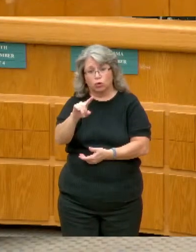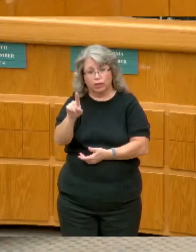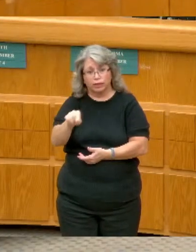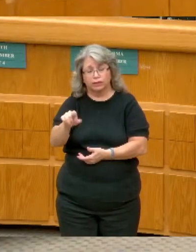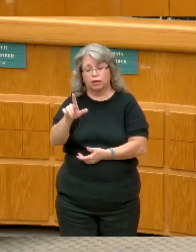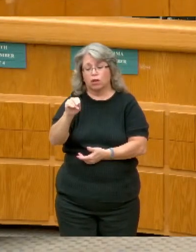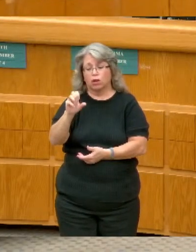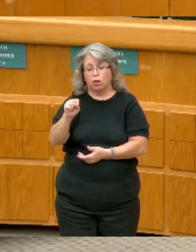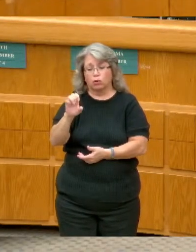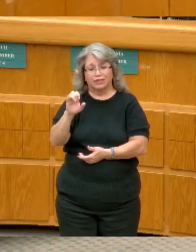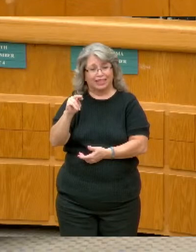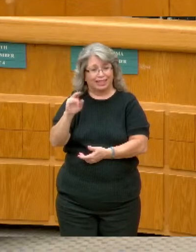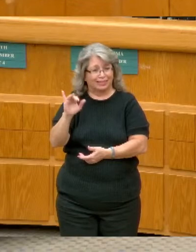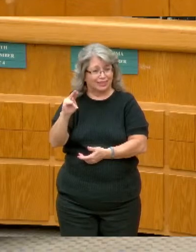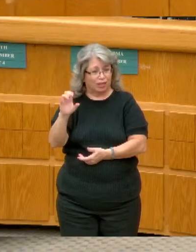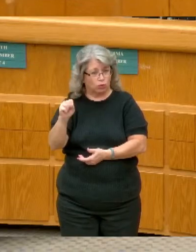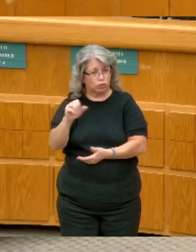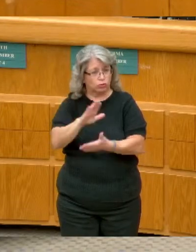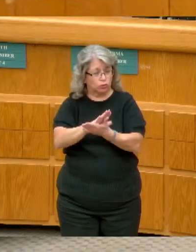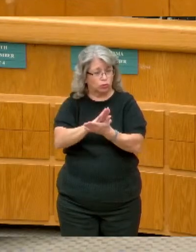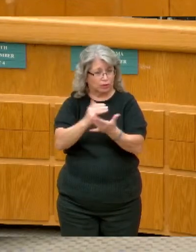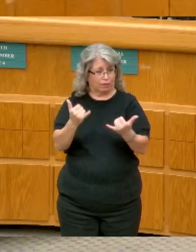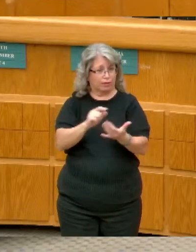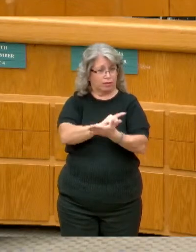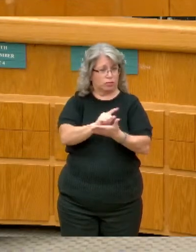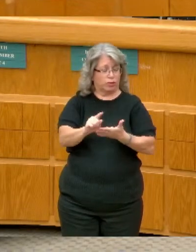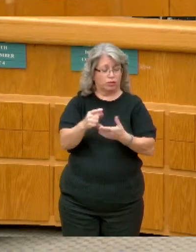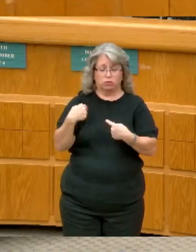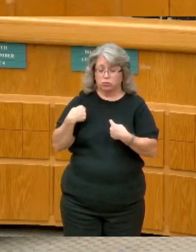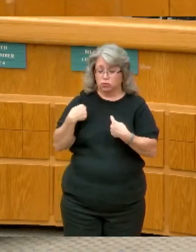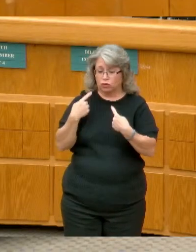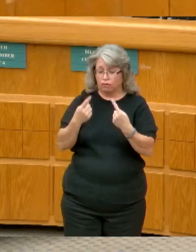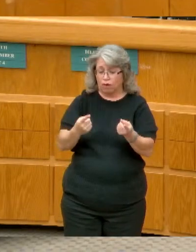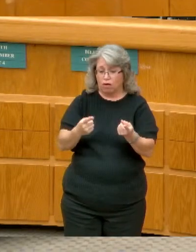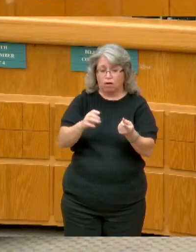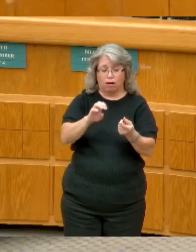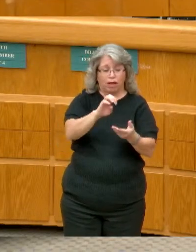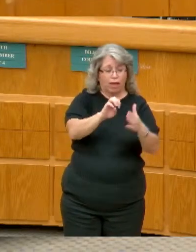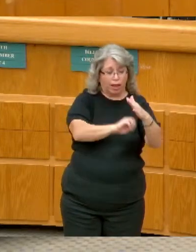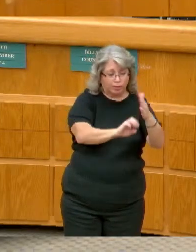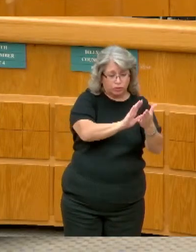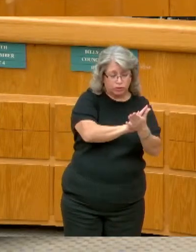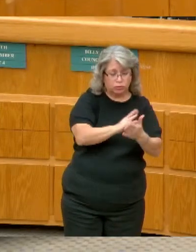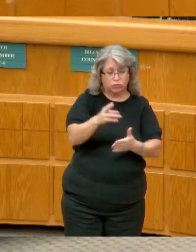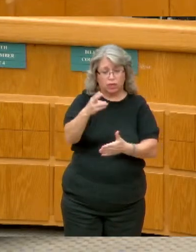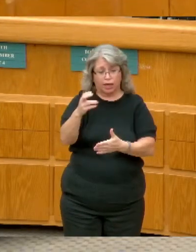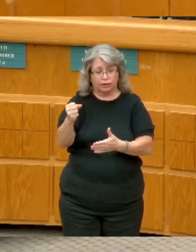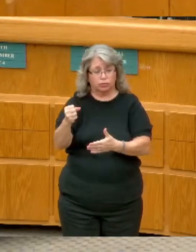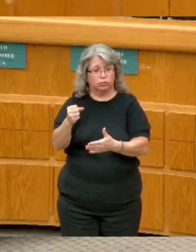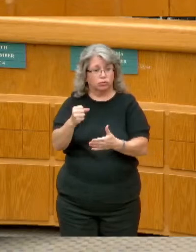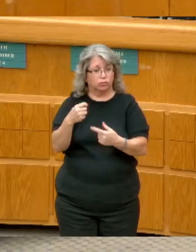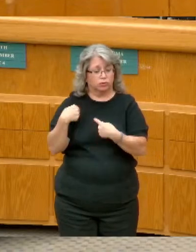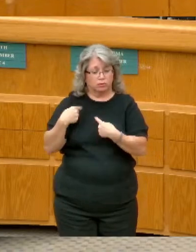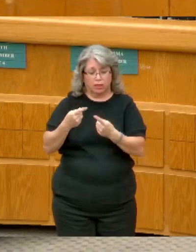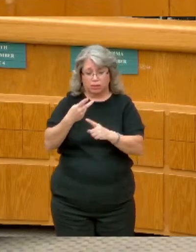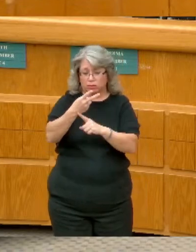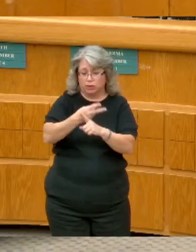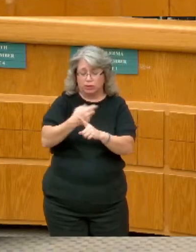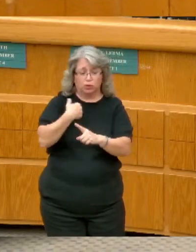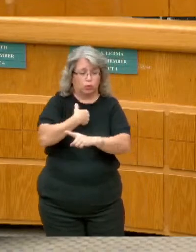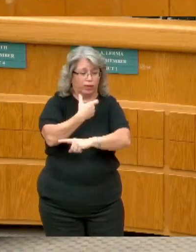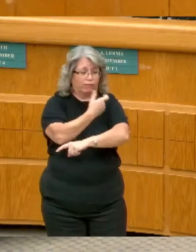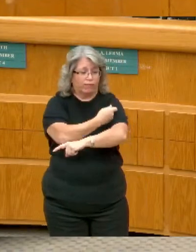week. And so far, with all of the elementaries and high schools that we've been at for the last couple of months, we've vaccinated